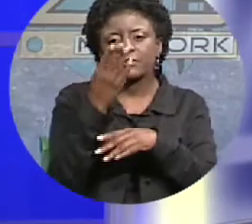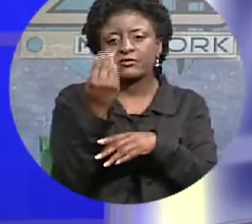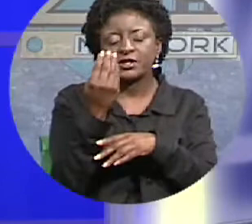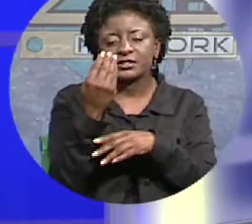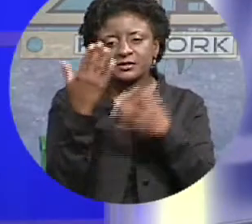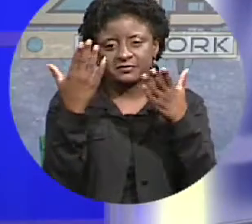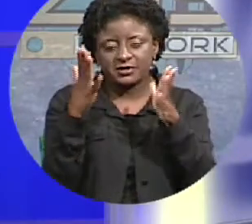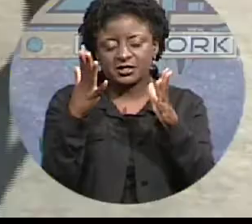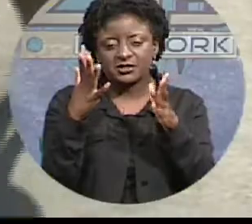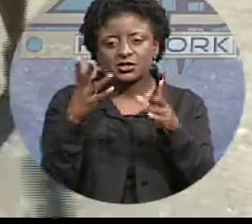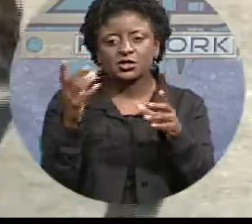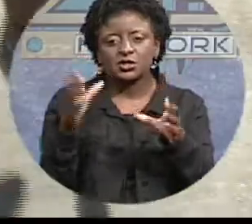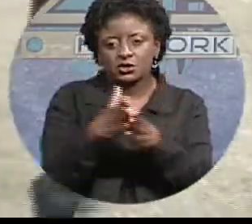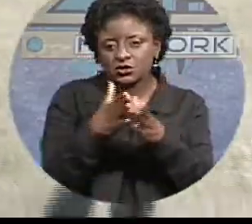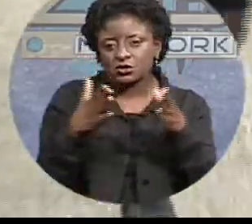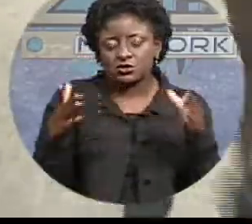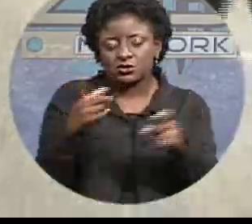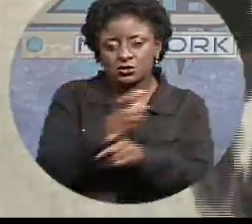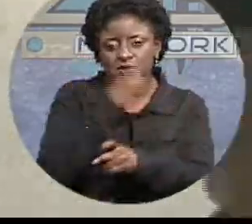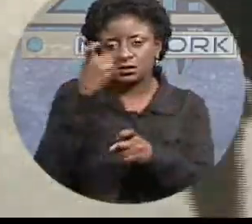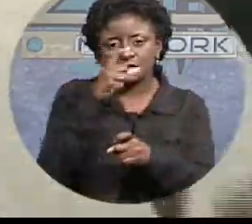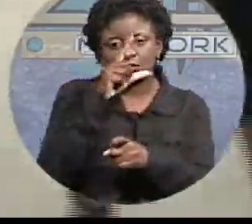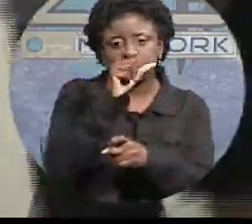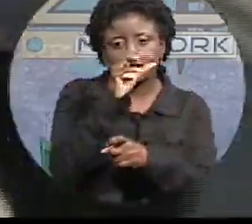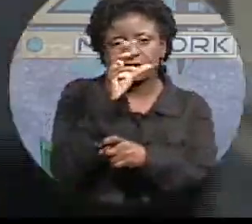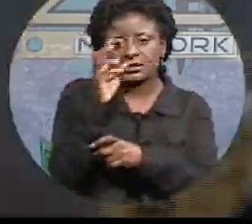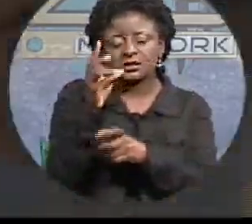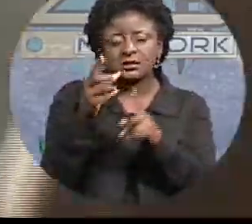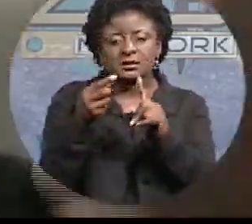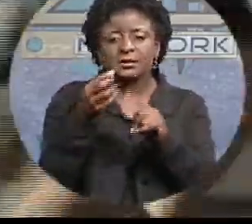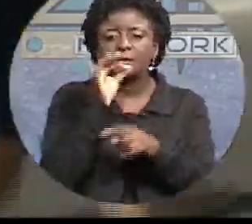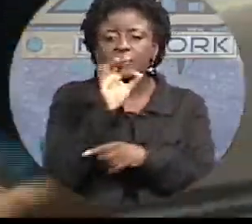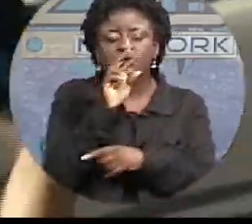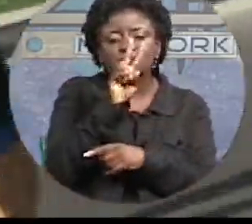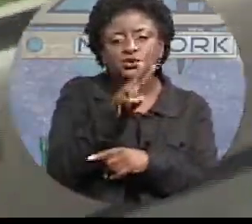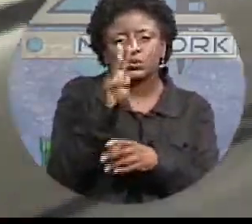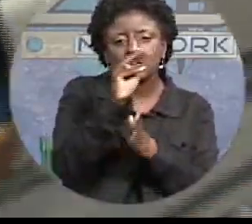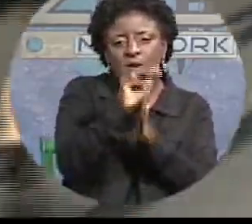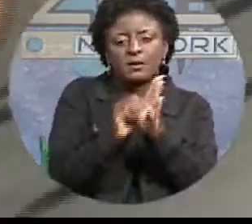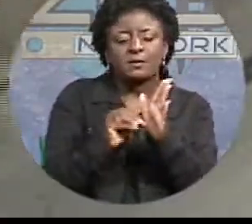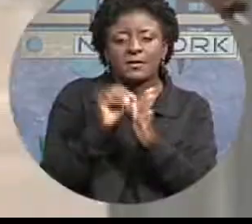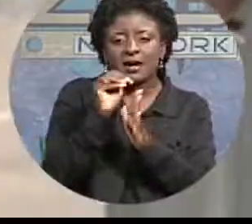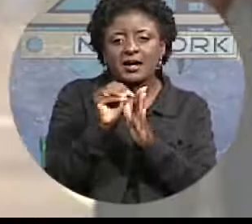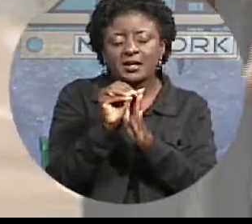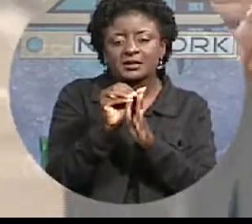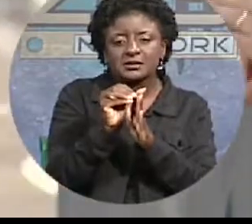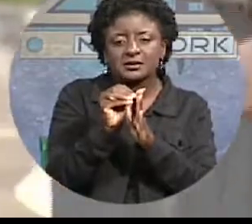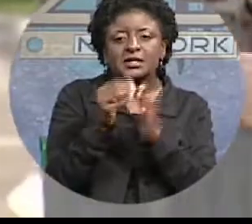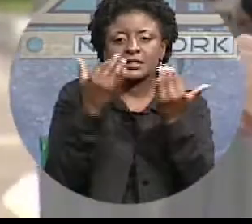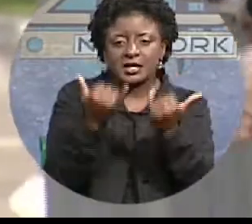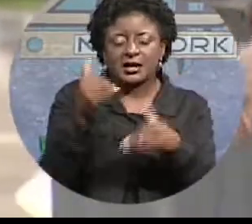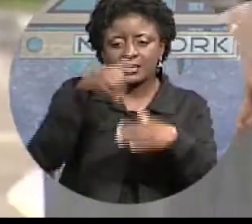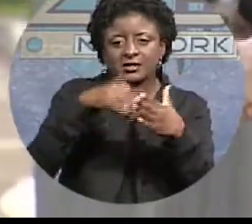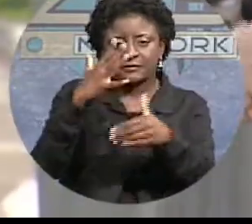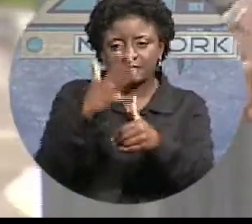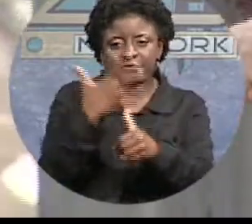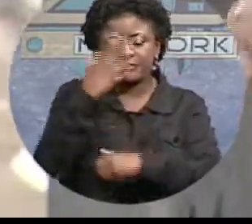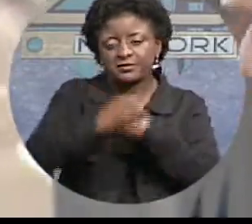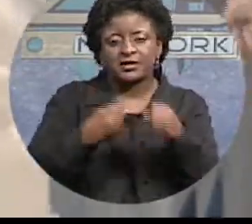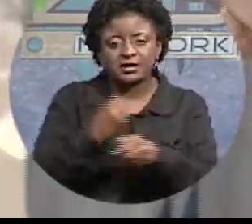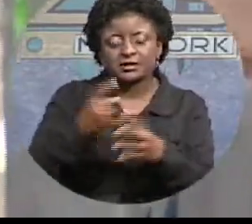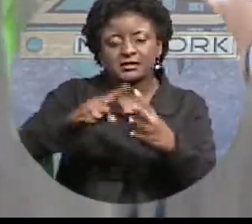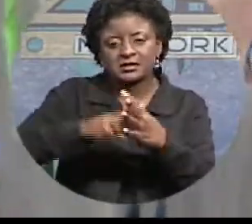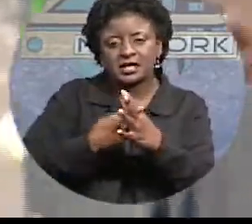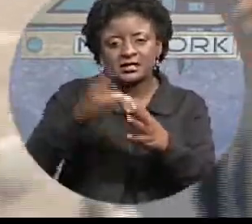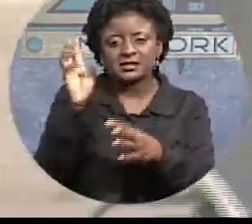The 26.2-mile international marathon and half marathon, which is now in its fifth year, began at 6 o'clock this morning at the